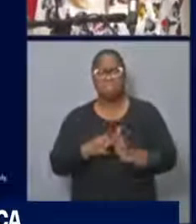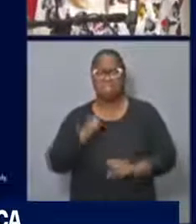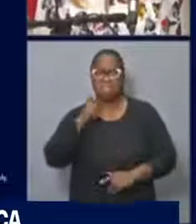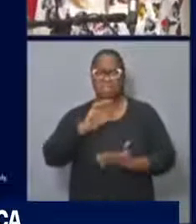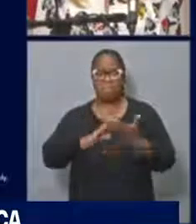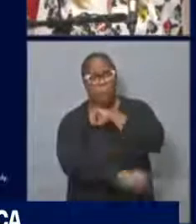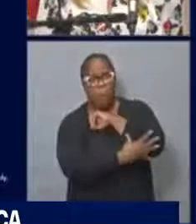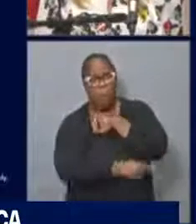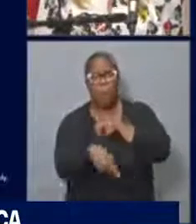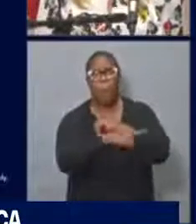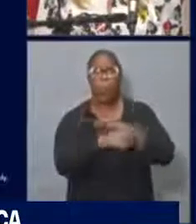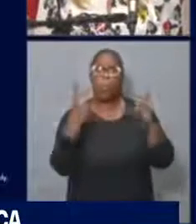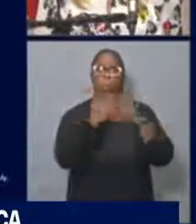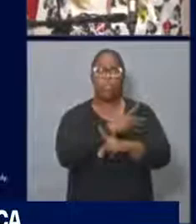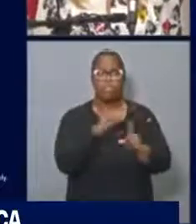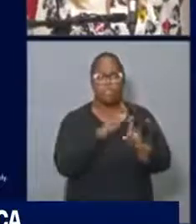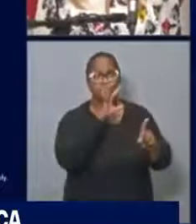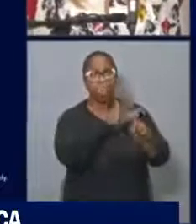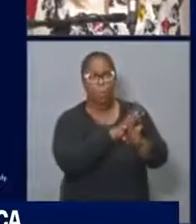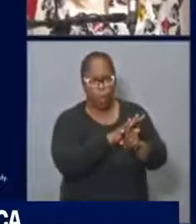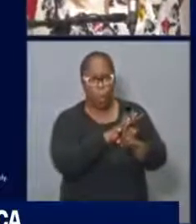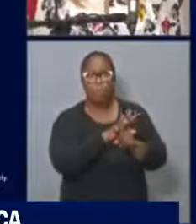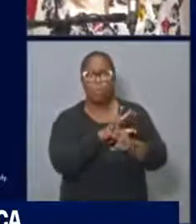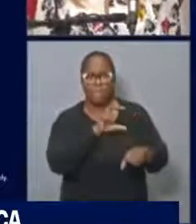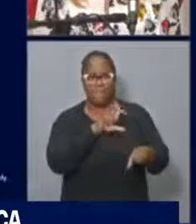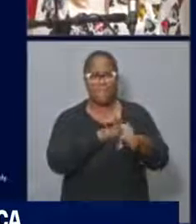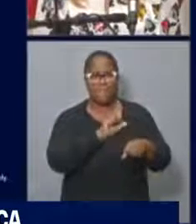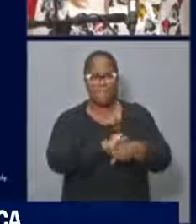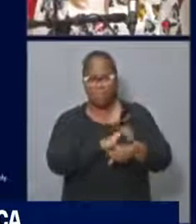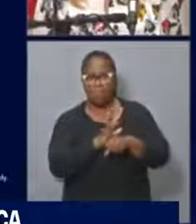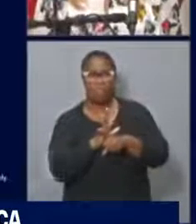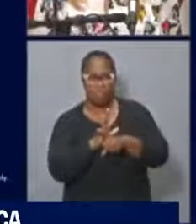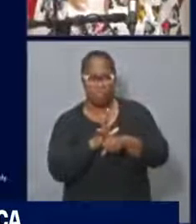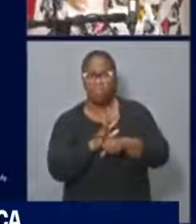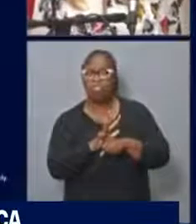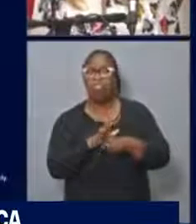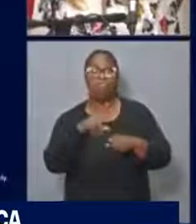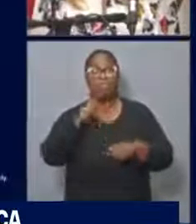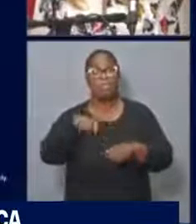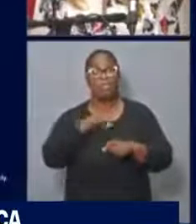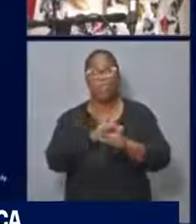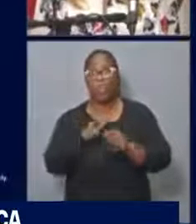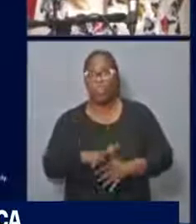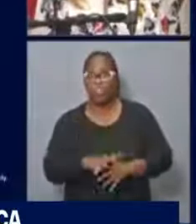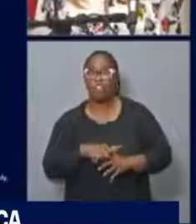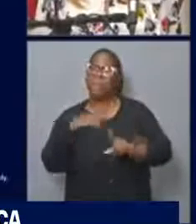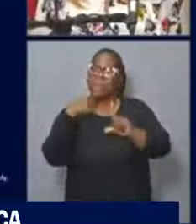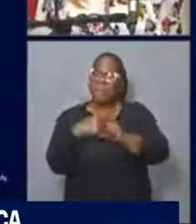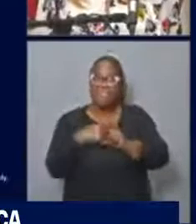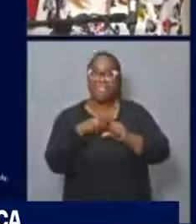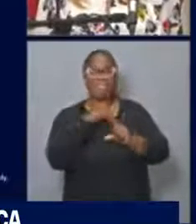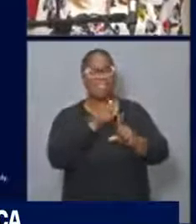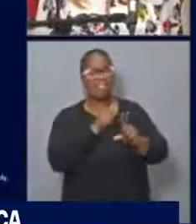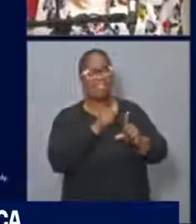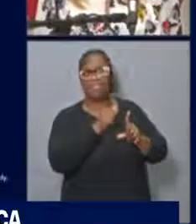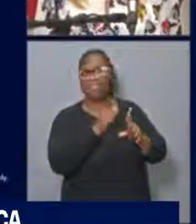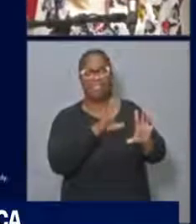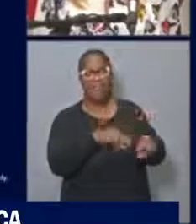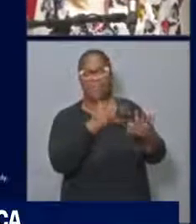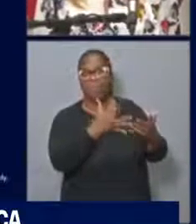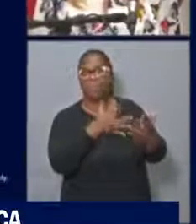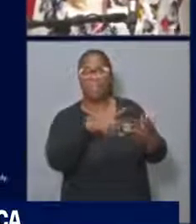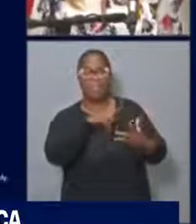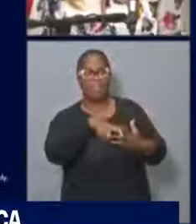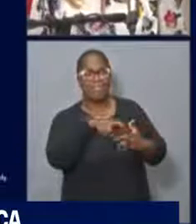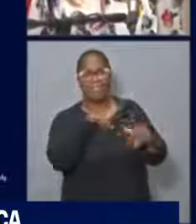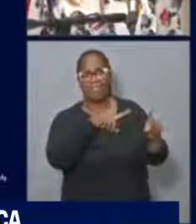virus, and also that they were not and still are not accessing testing at an appropriate level given their degree of